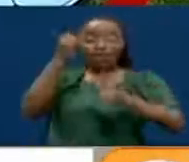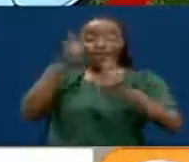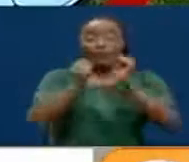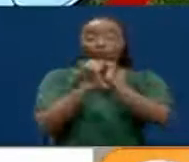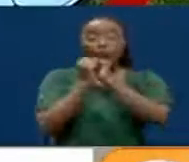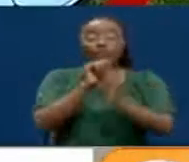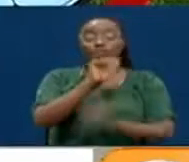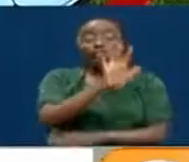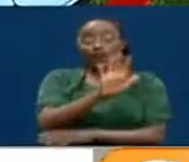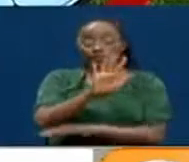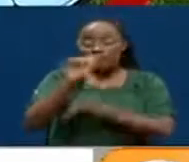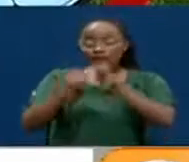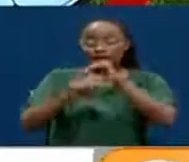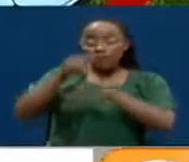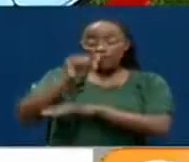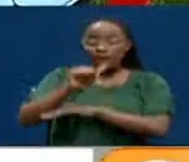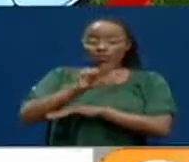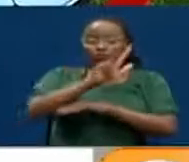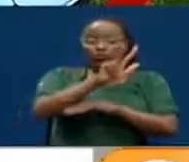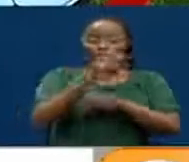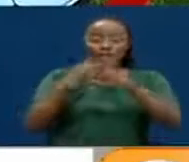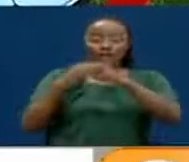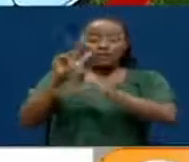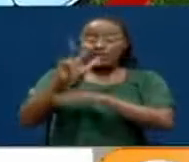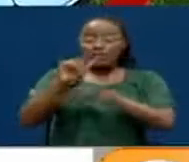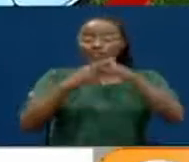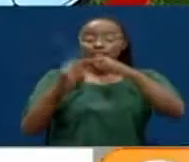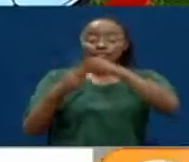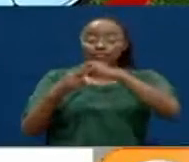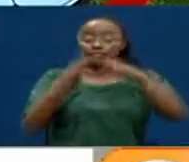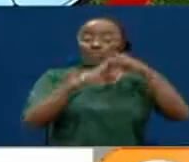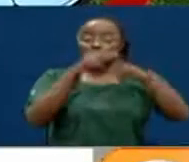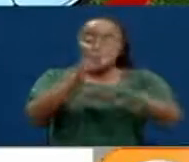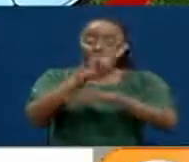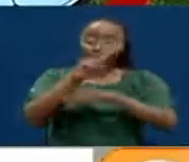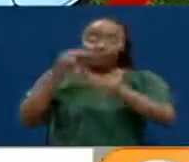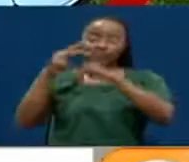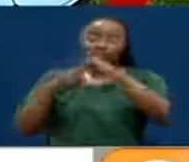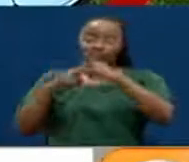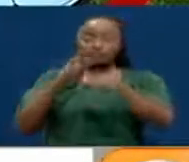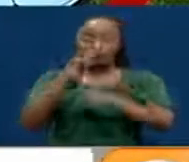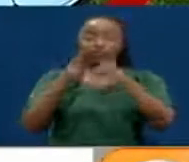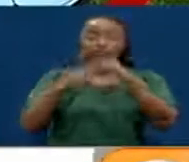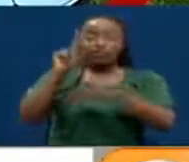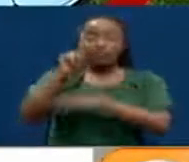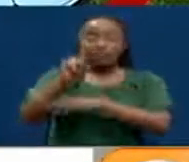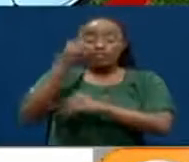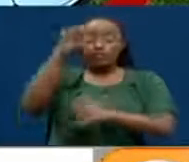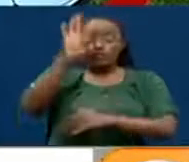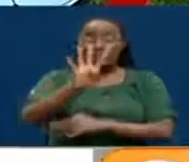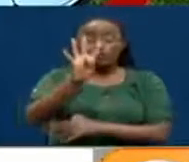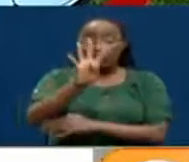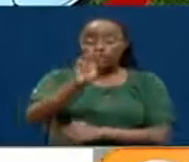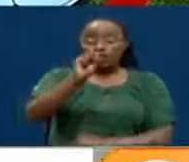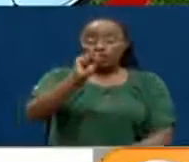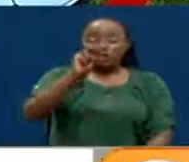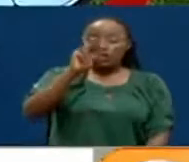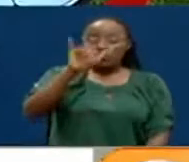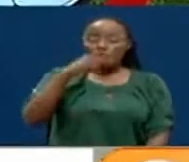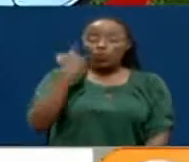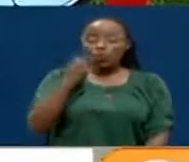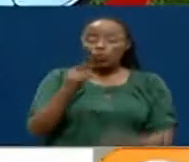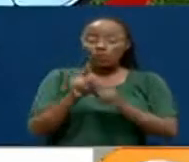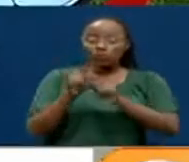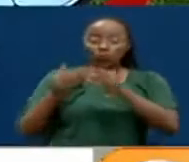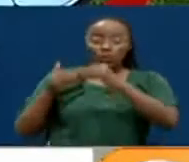of 5 under par 283, playing rounds 67, 73, 72, and 71 in the fourth rounds. Snow, who was two shots ahead